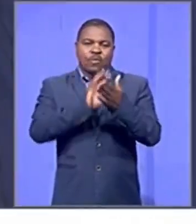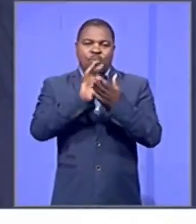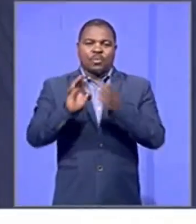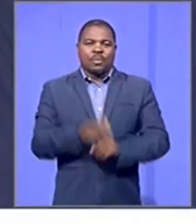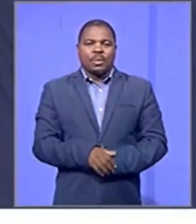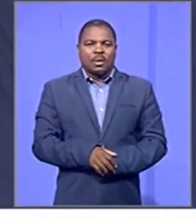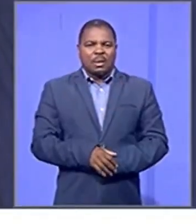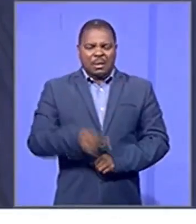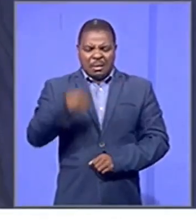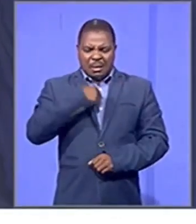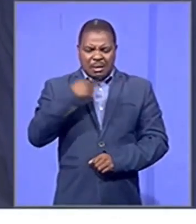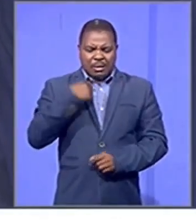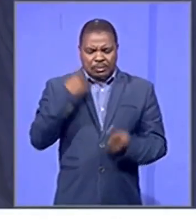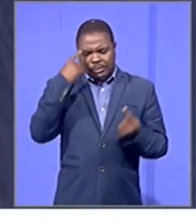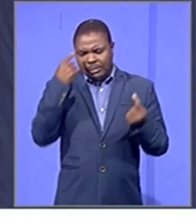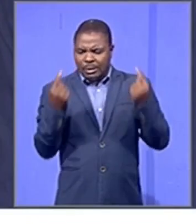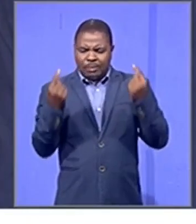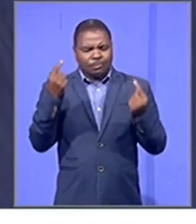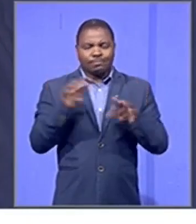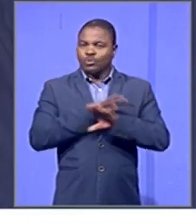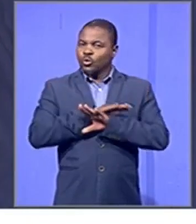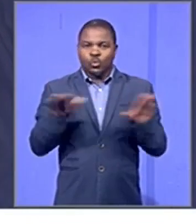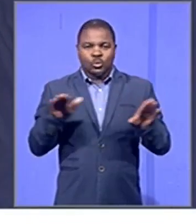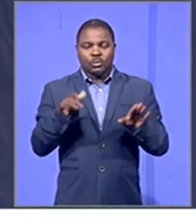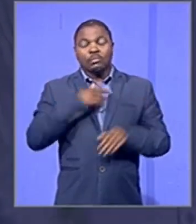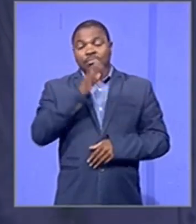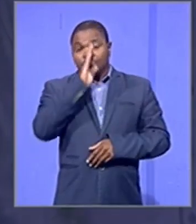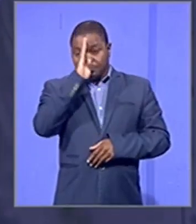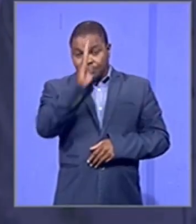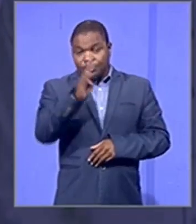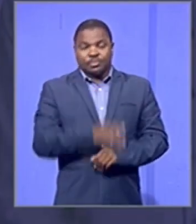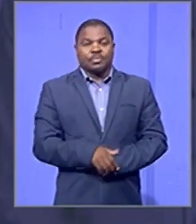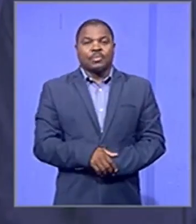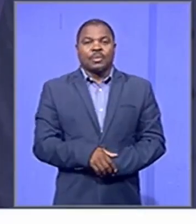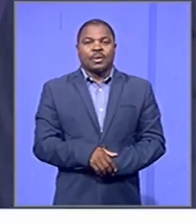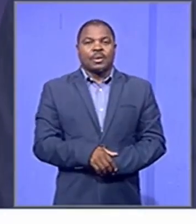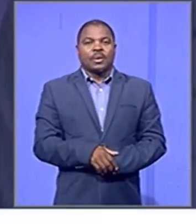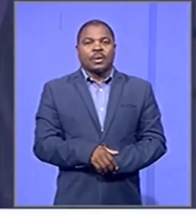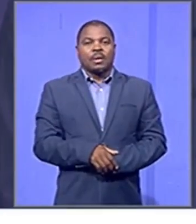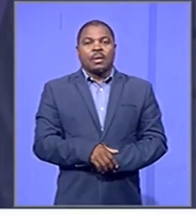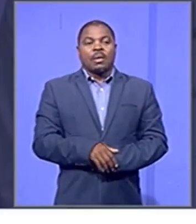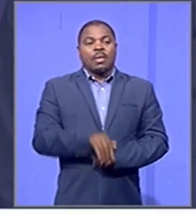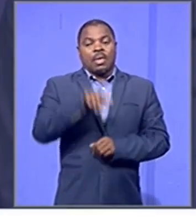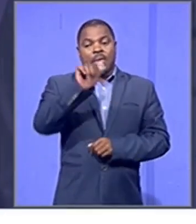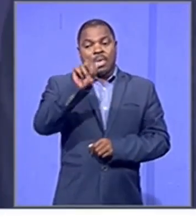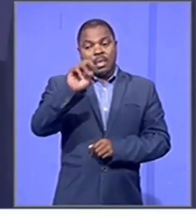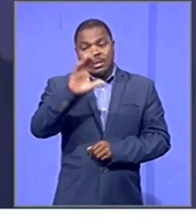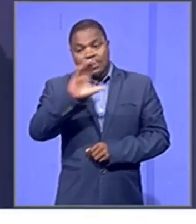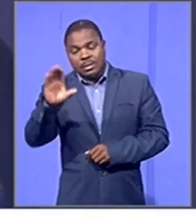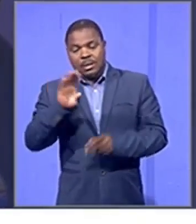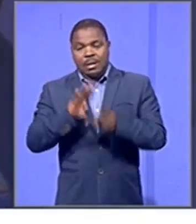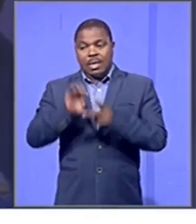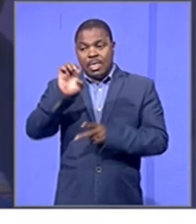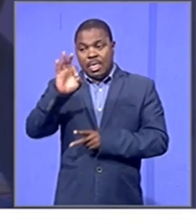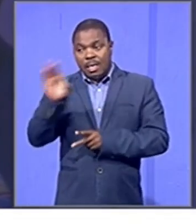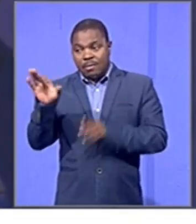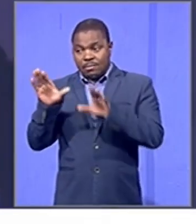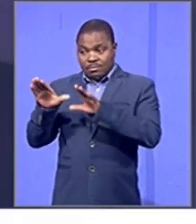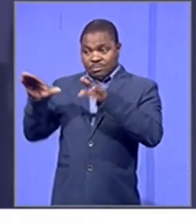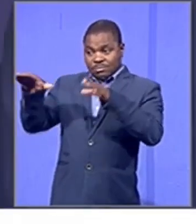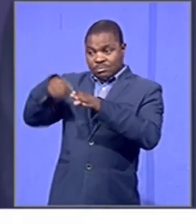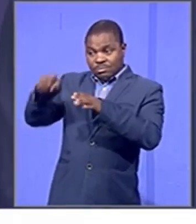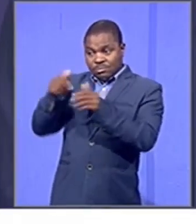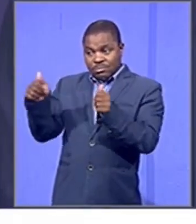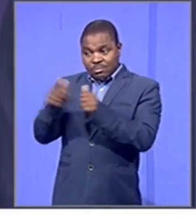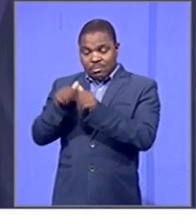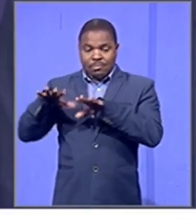unequivocal about the DA's view on this. The day that an ANC EFF government takes over,